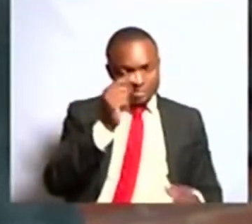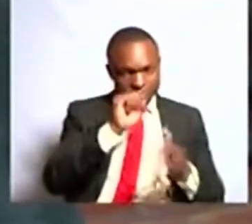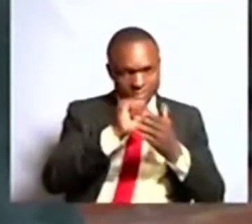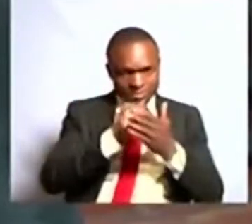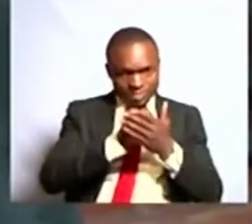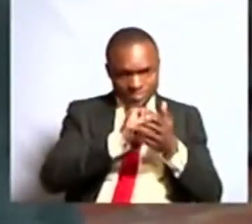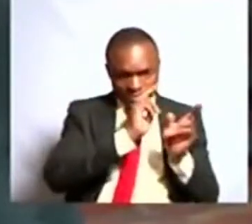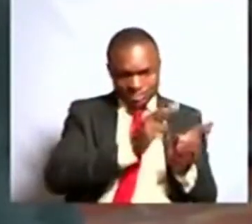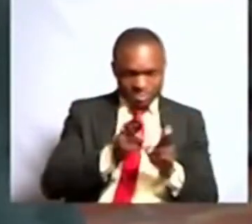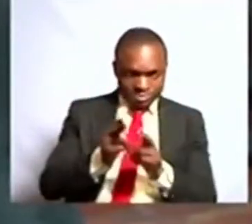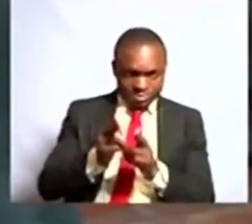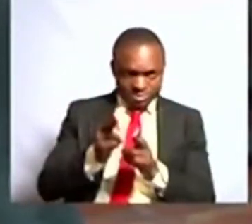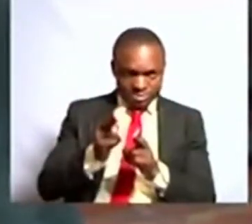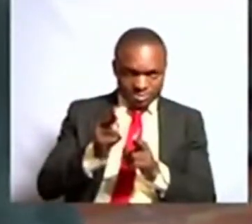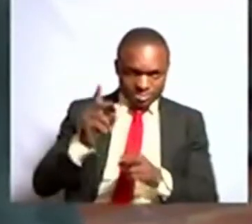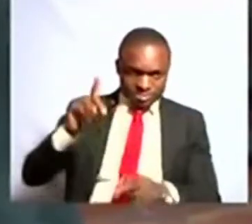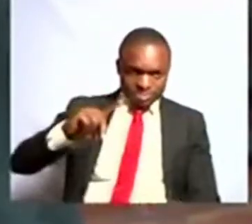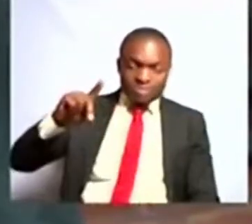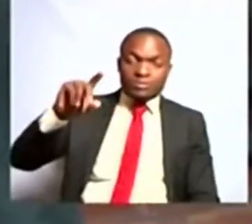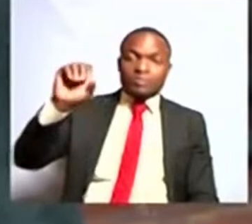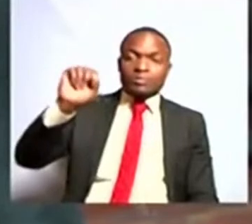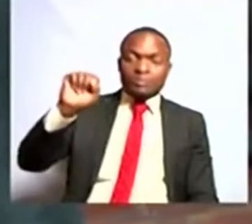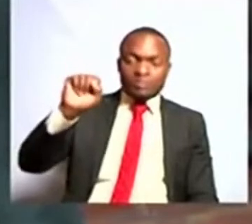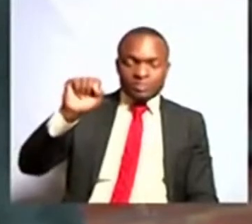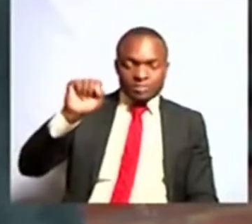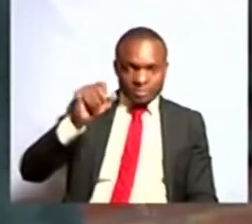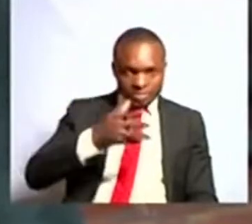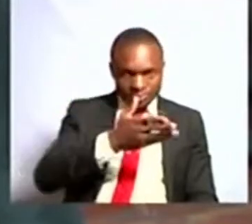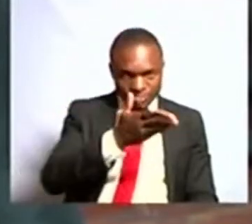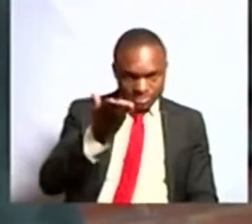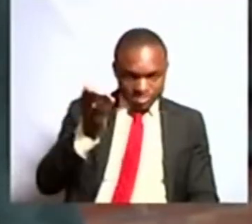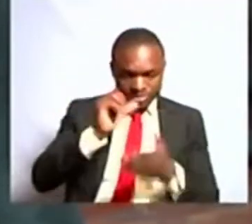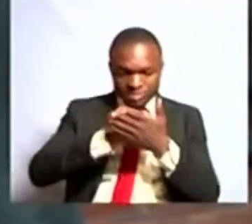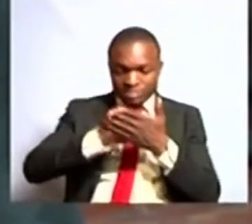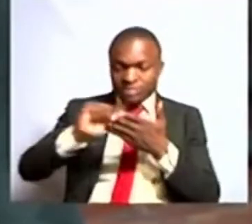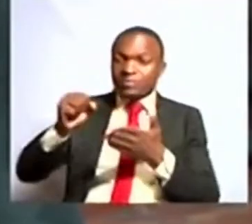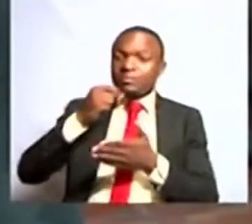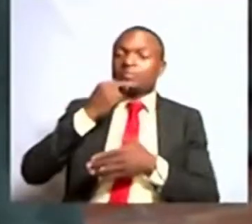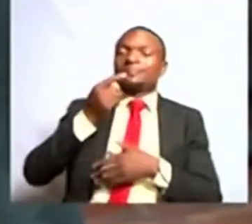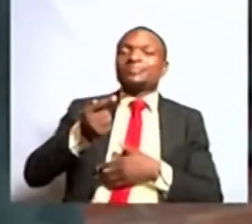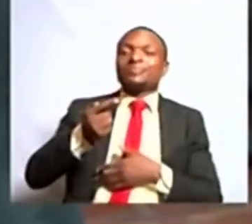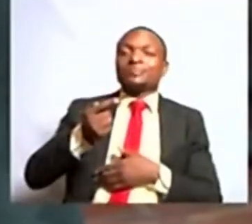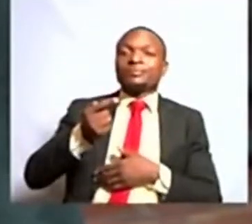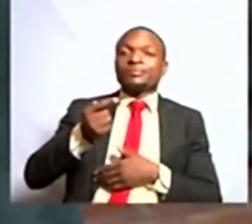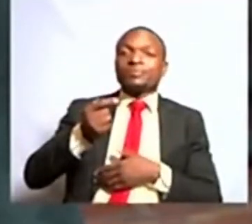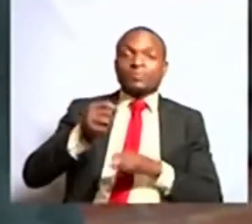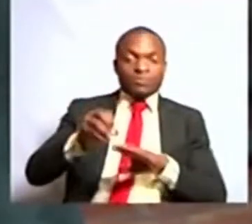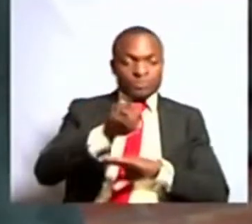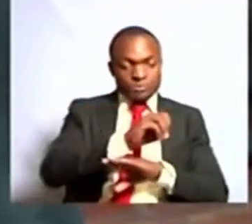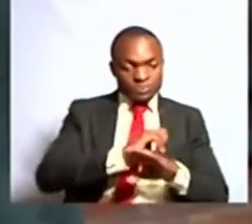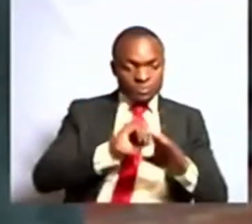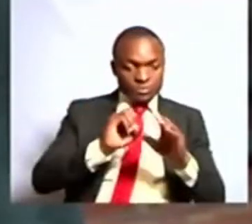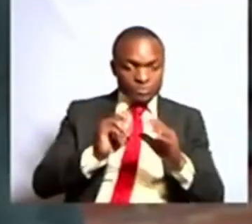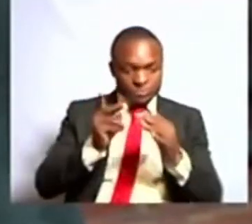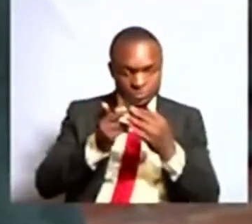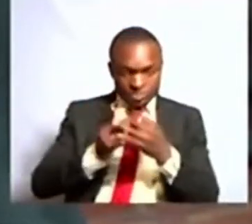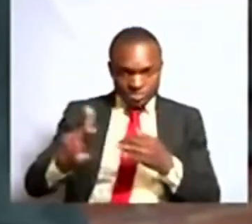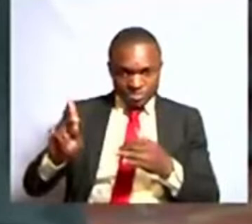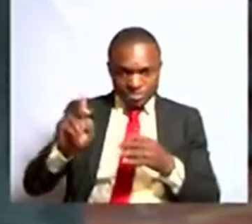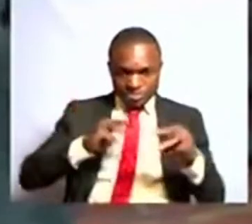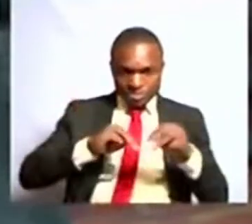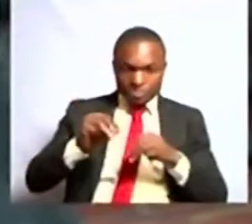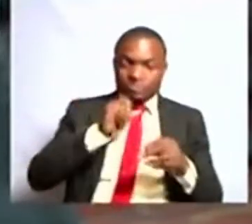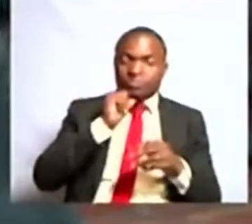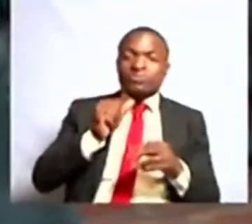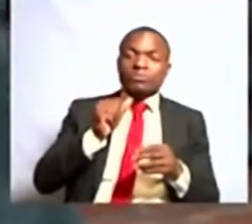the response of the controlling officer, there is a statement which says it was an oversight on the part of management not to request